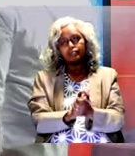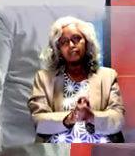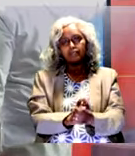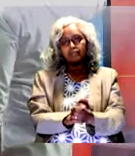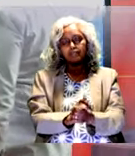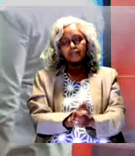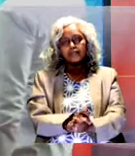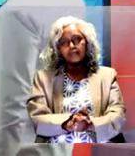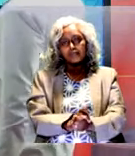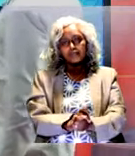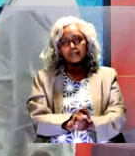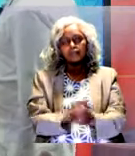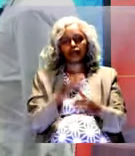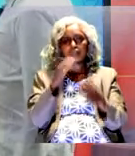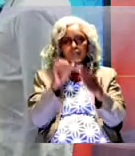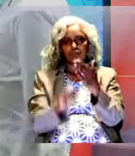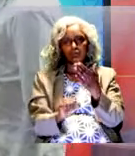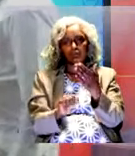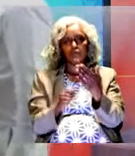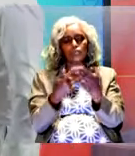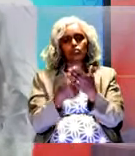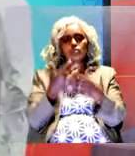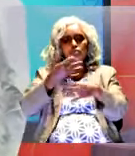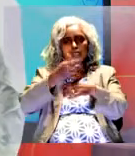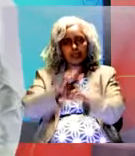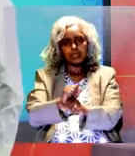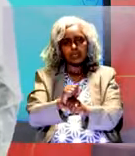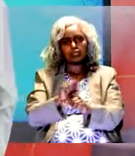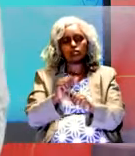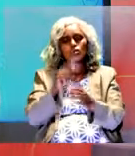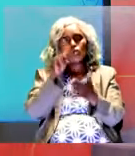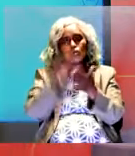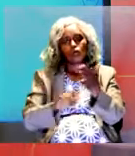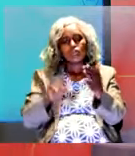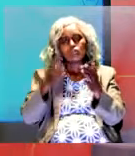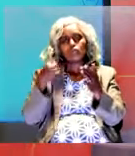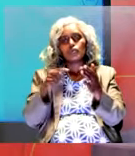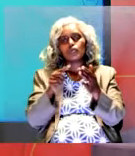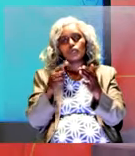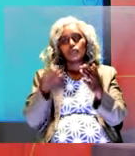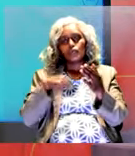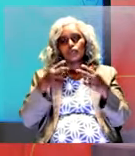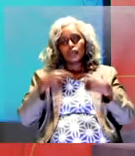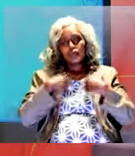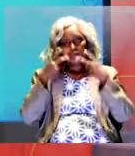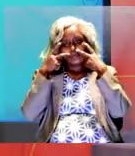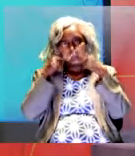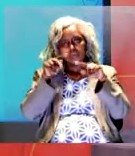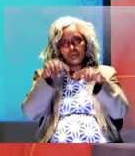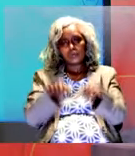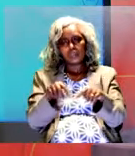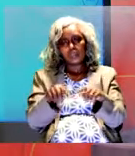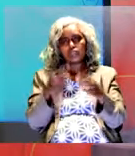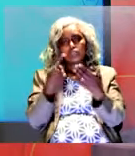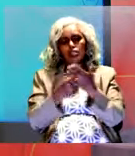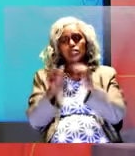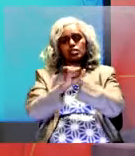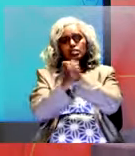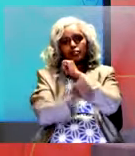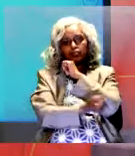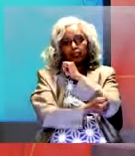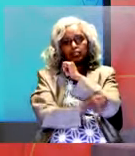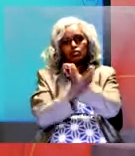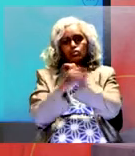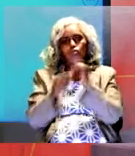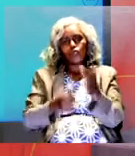it. So to summarize what we have seen today, these are the basic or the